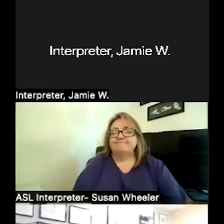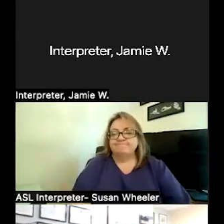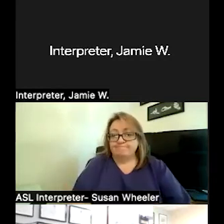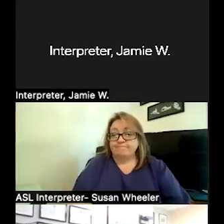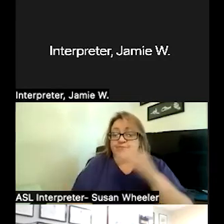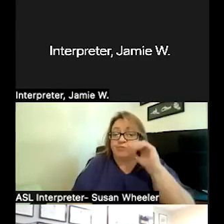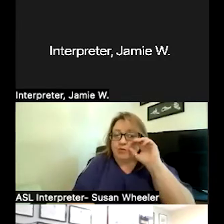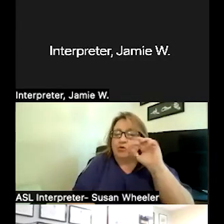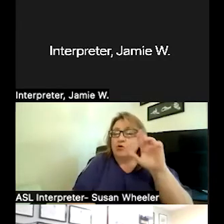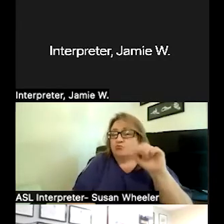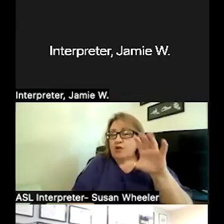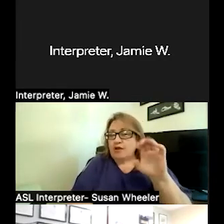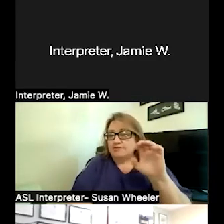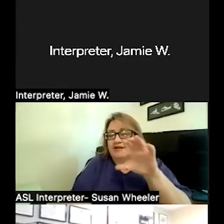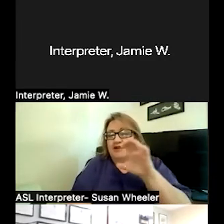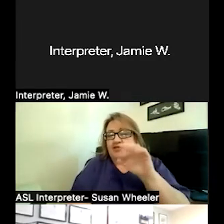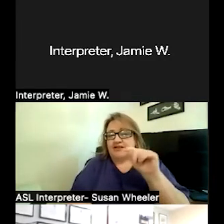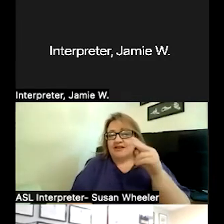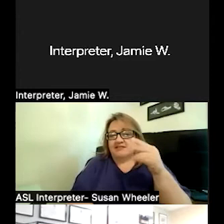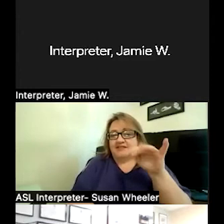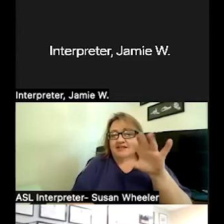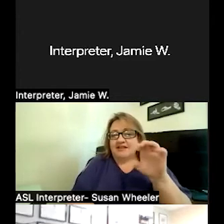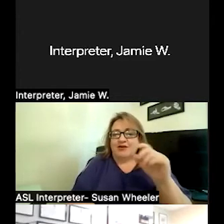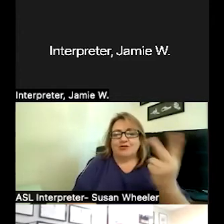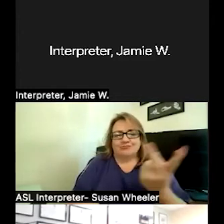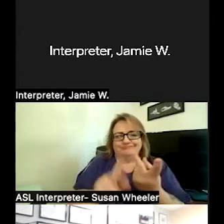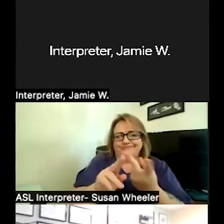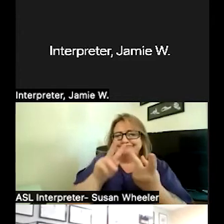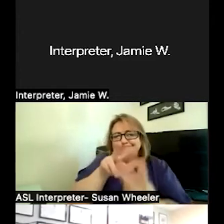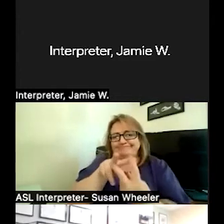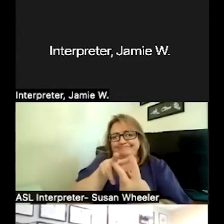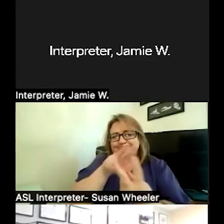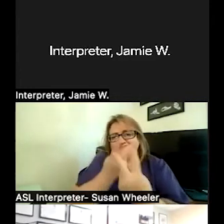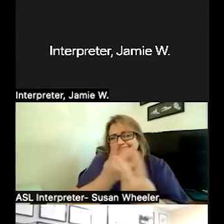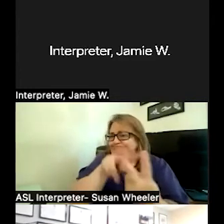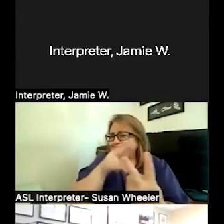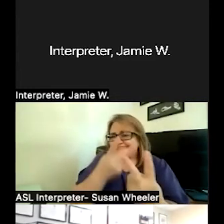Race and ethnicity are often interchanged. They're often confused.